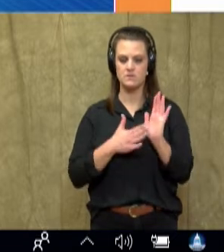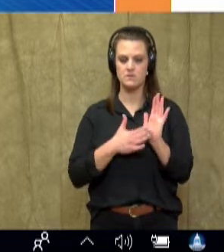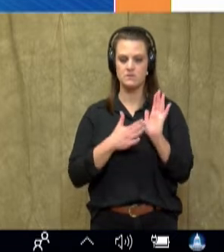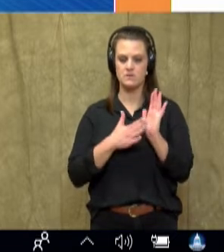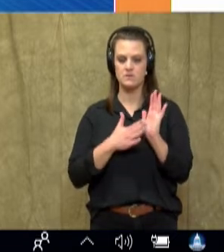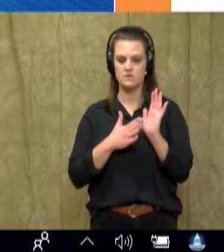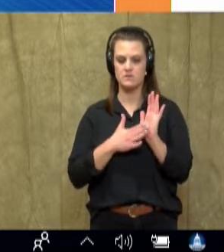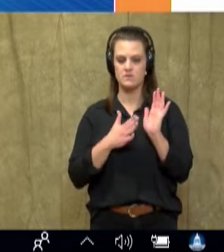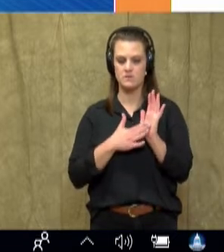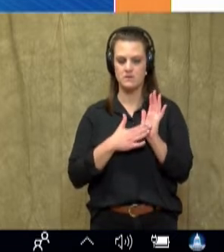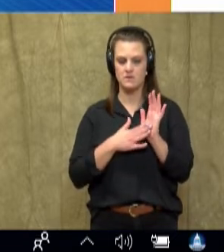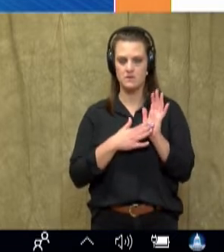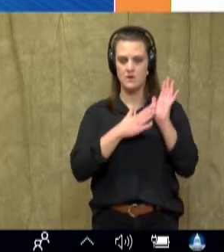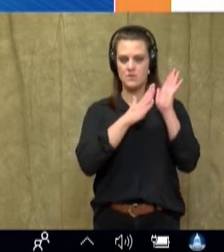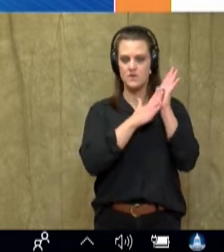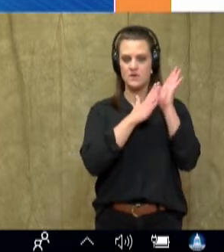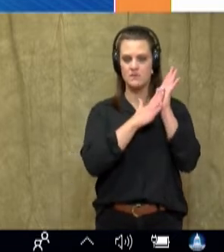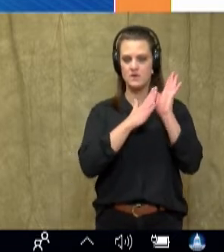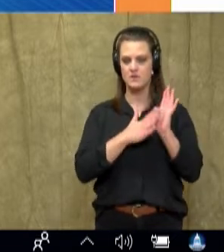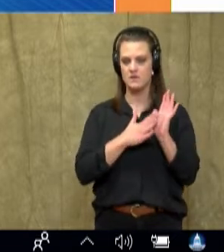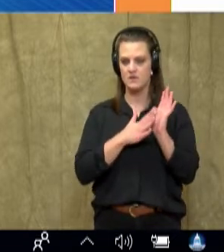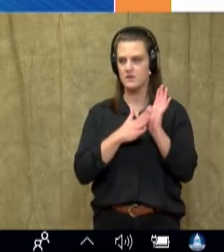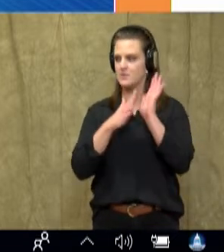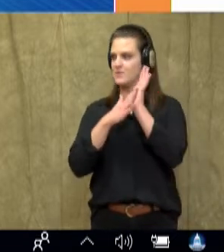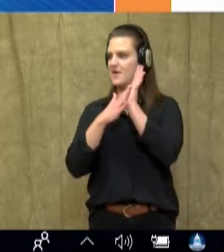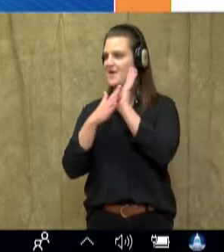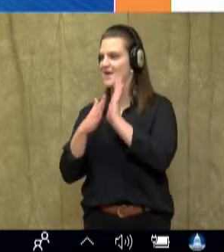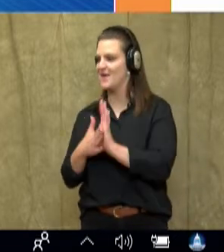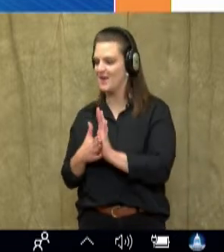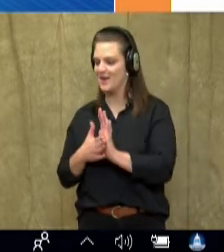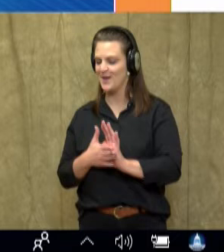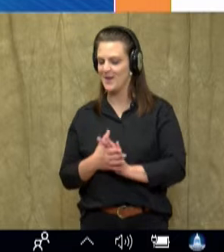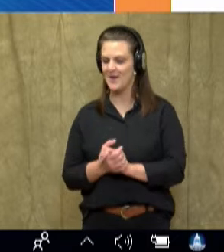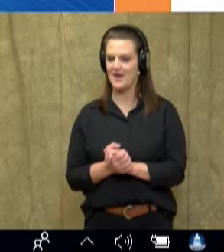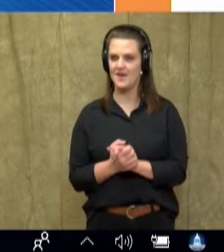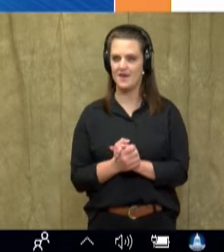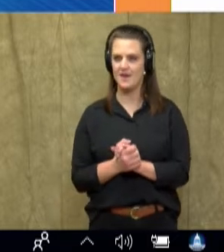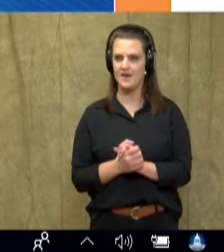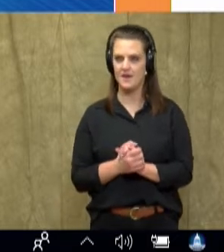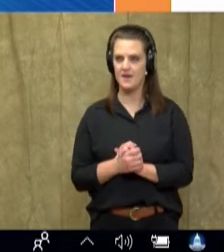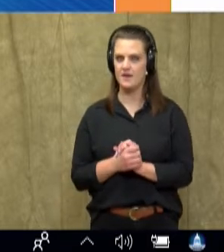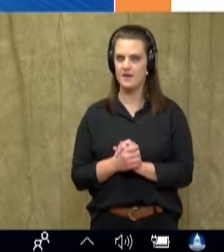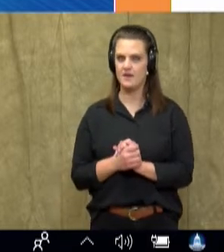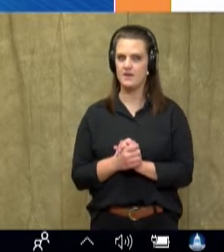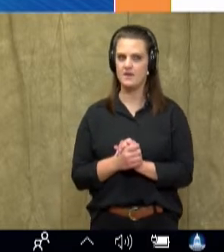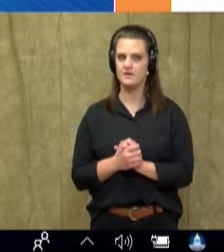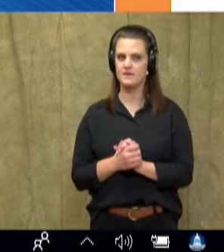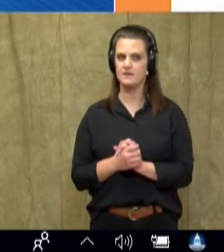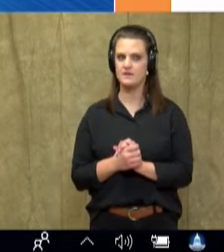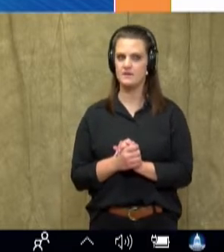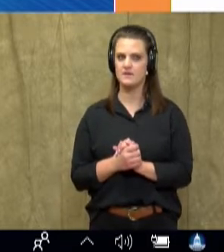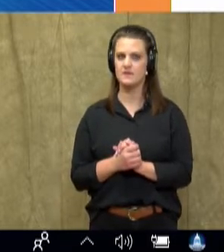Wavers choo-choo train in. And I'll play that one more time.